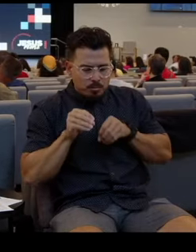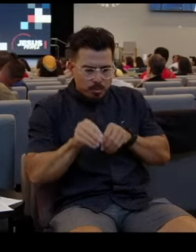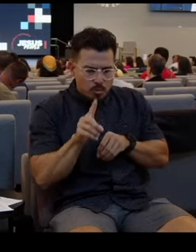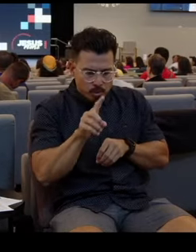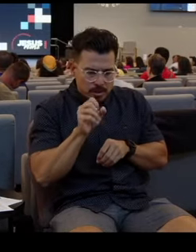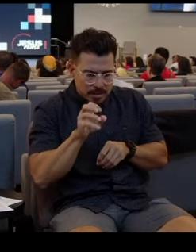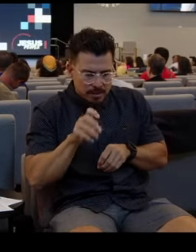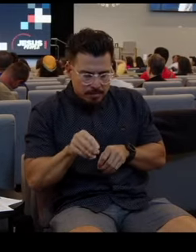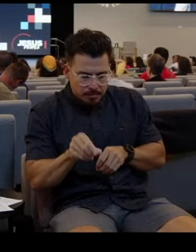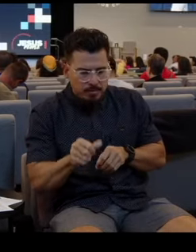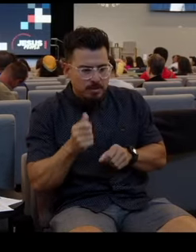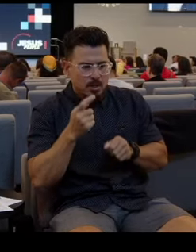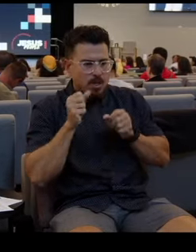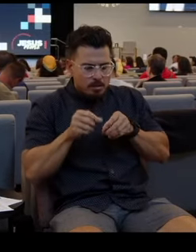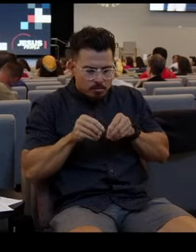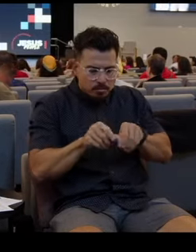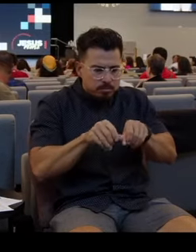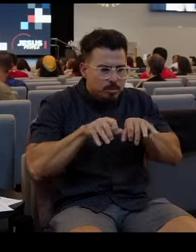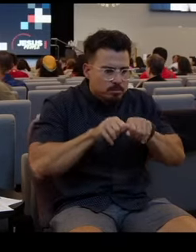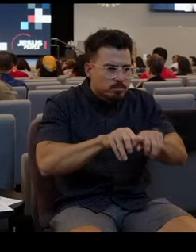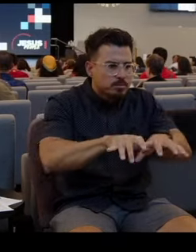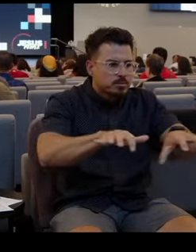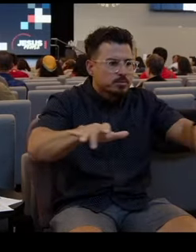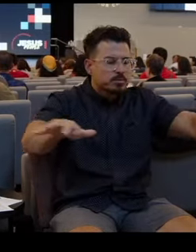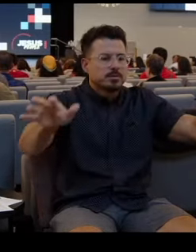become an ecosystem in its own right.